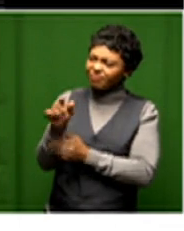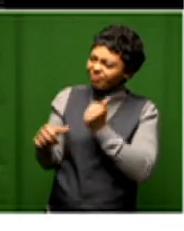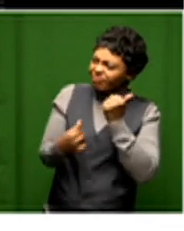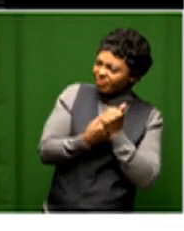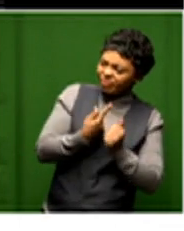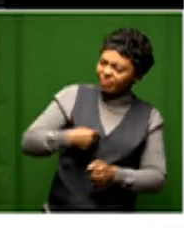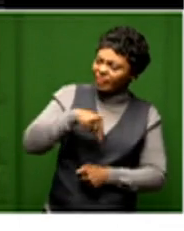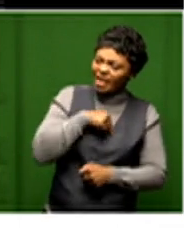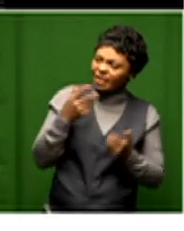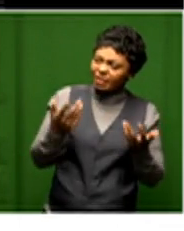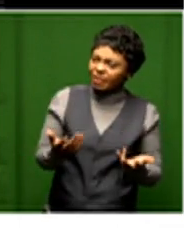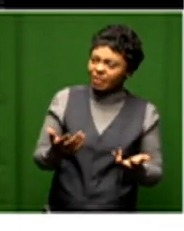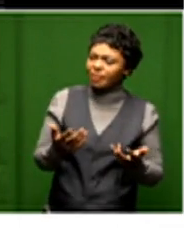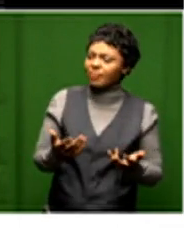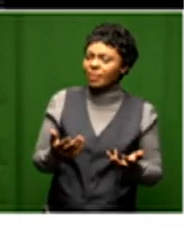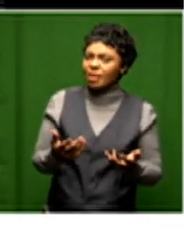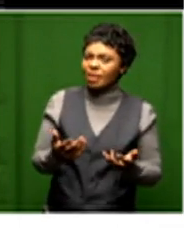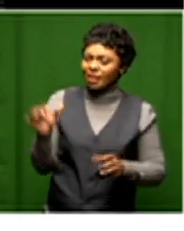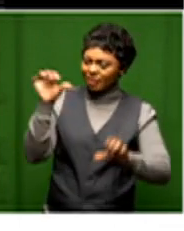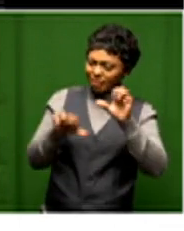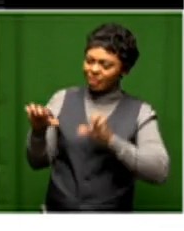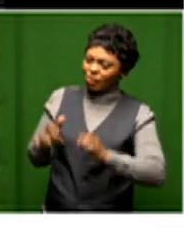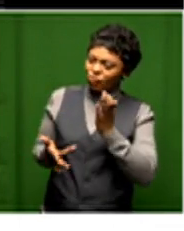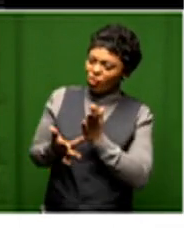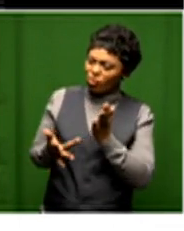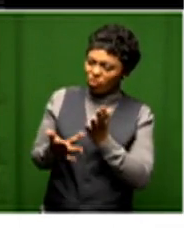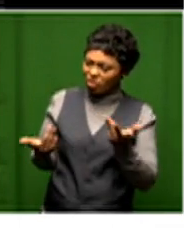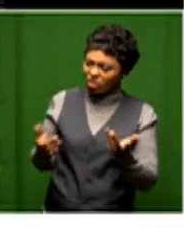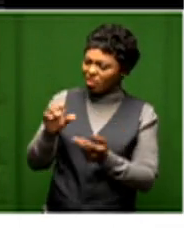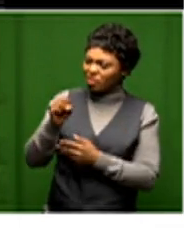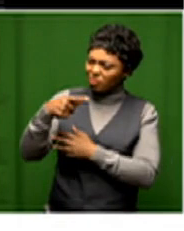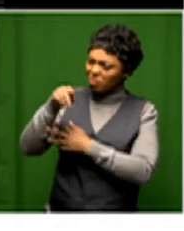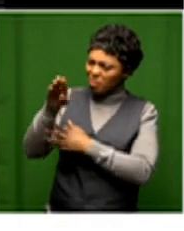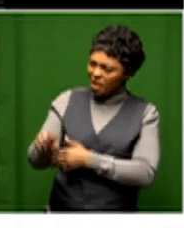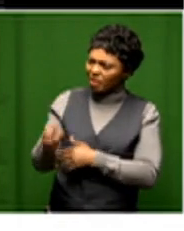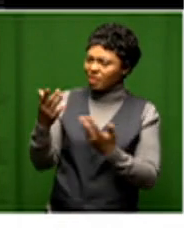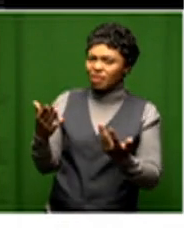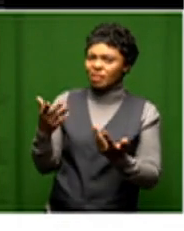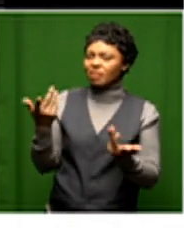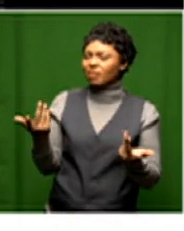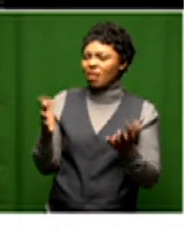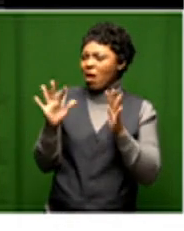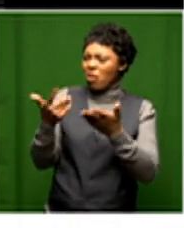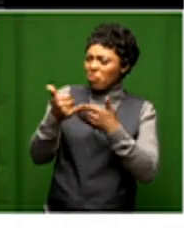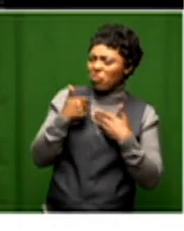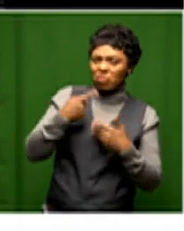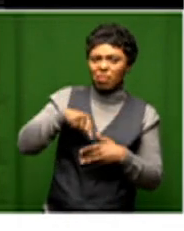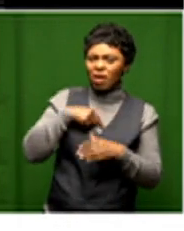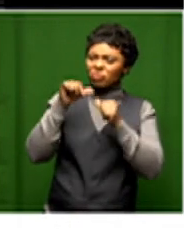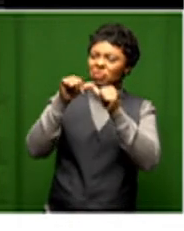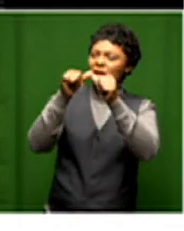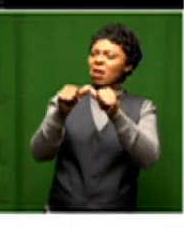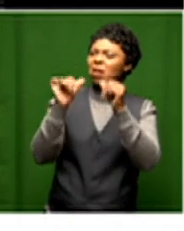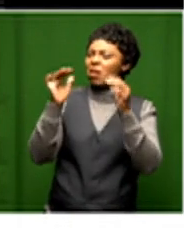assist in terms of I suppose the link between this space science and sustainability? What is that